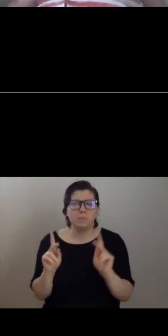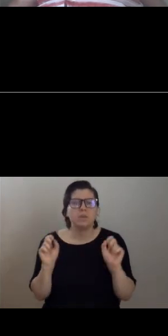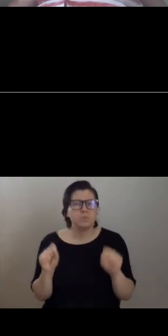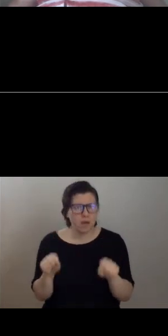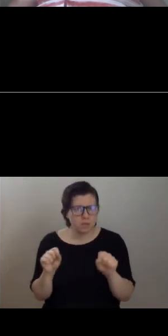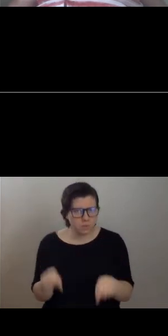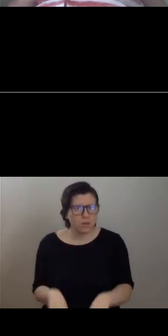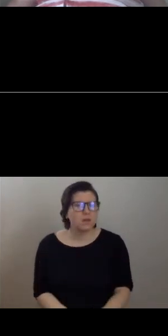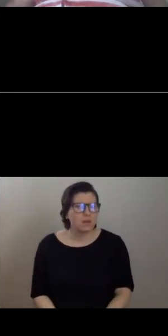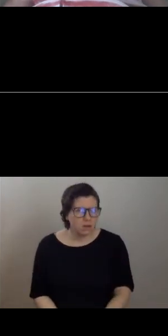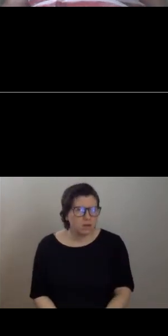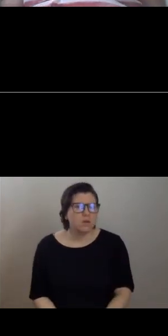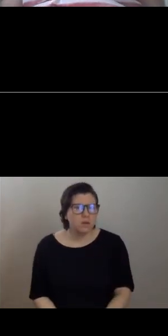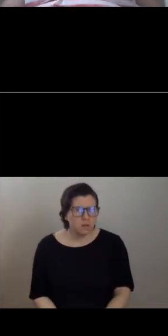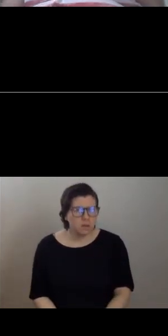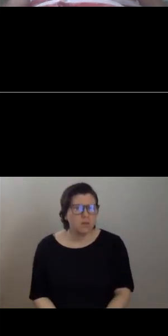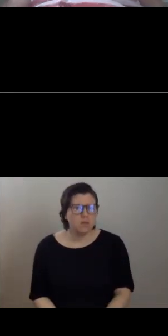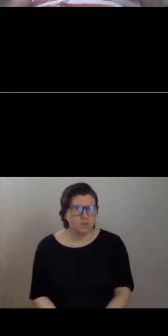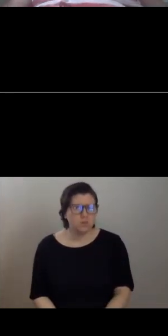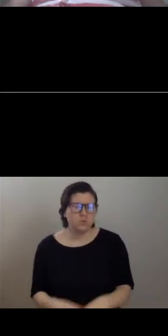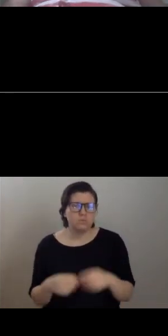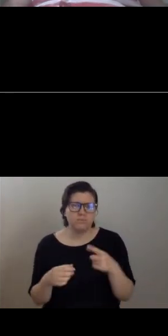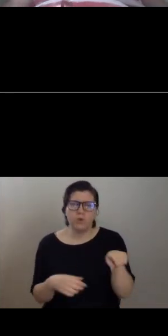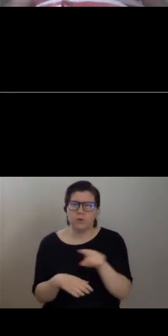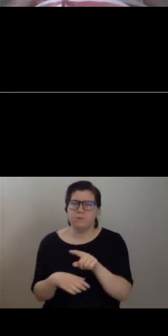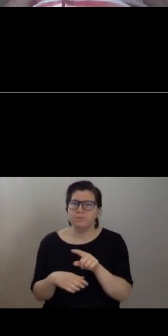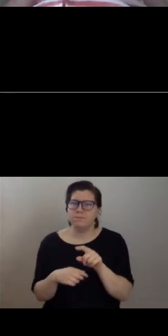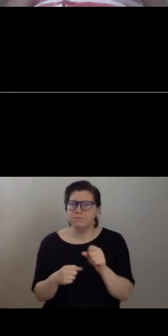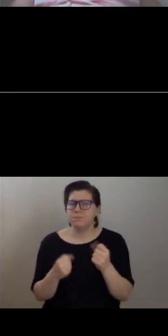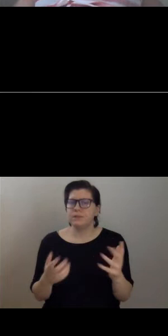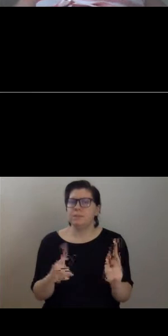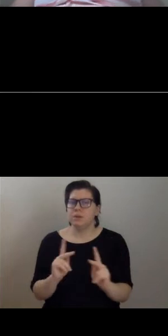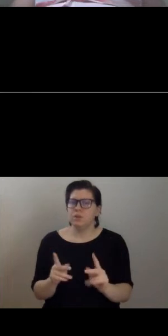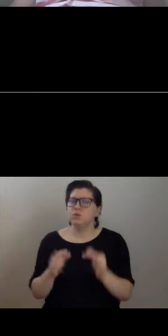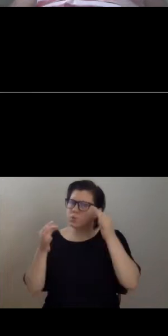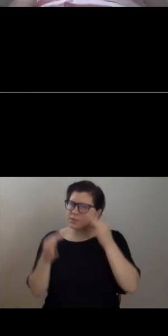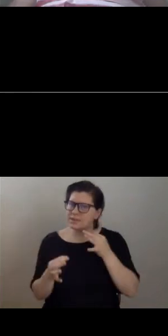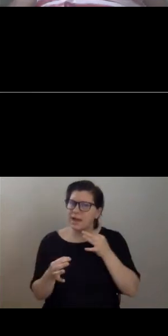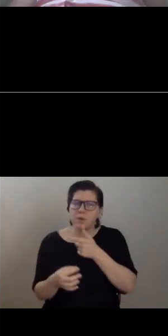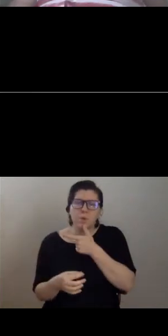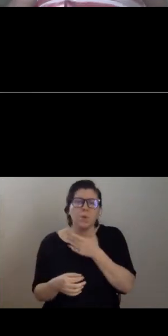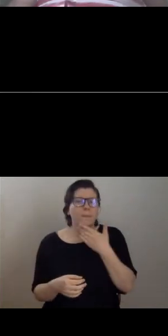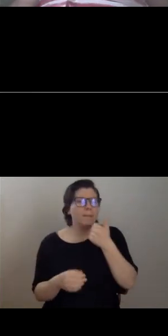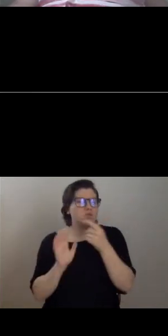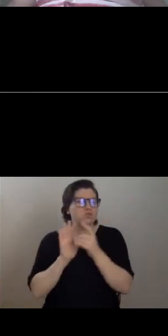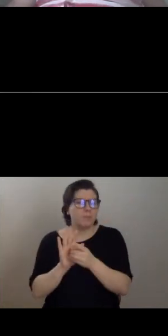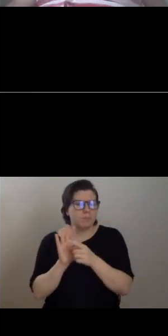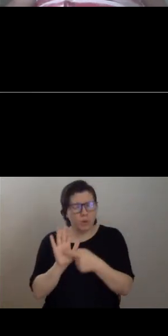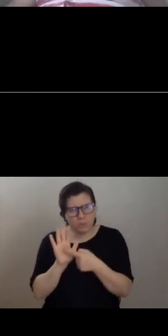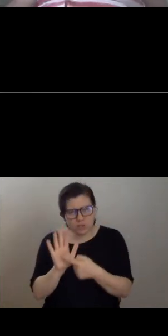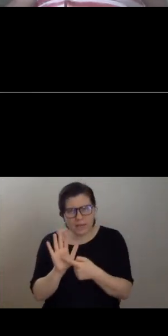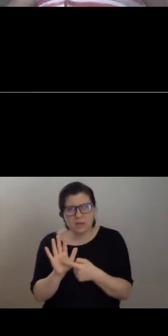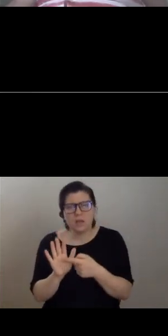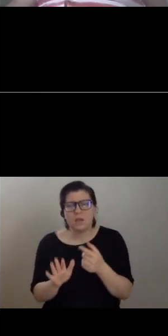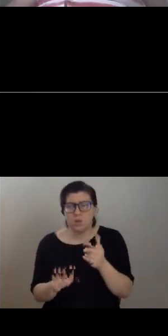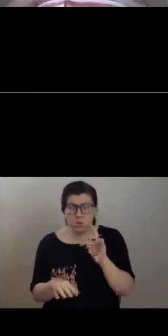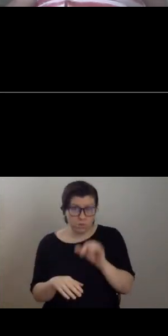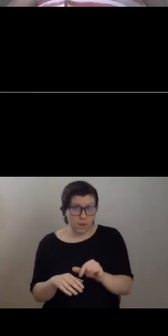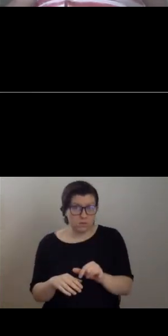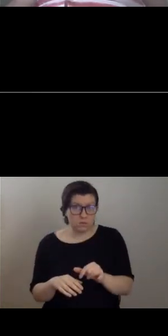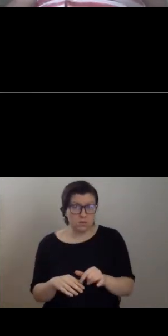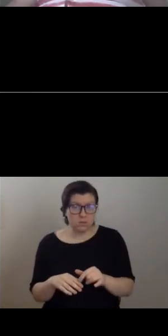possible and being able to make choices for, you know, who they think would best represent them. And as you said, like